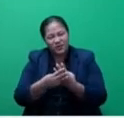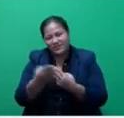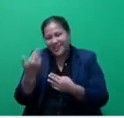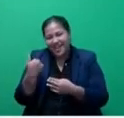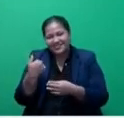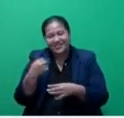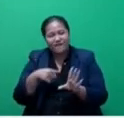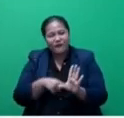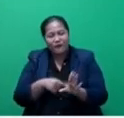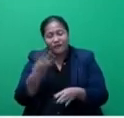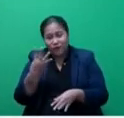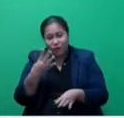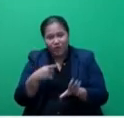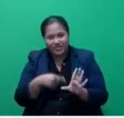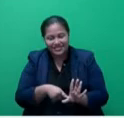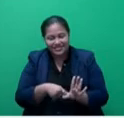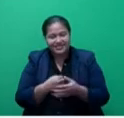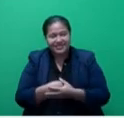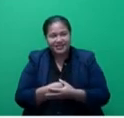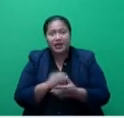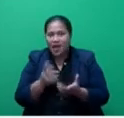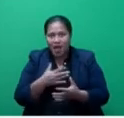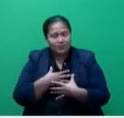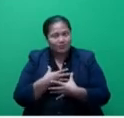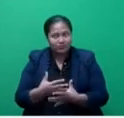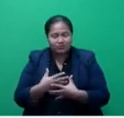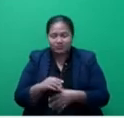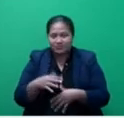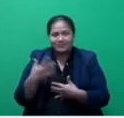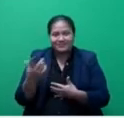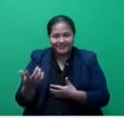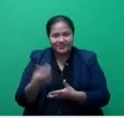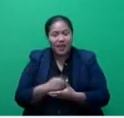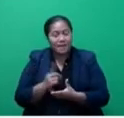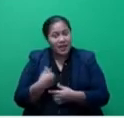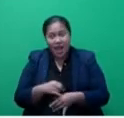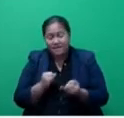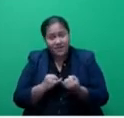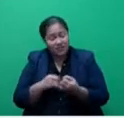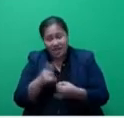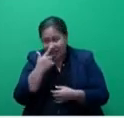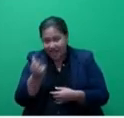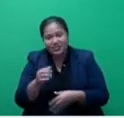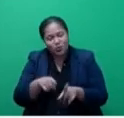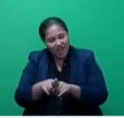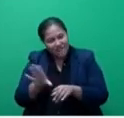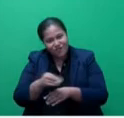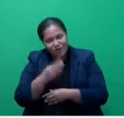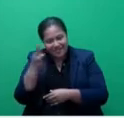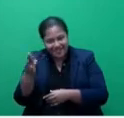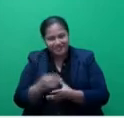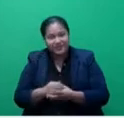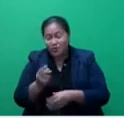my parliamentary opposition leader. I have been inspired by him. I have been fortunate to learn from him. I wish him success, and